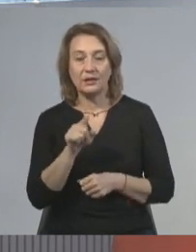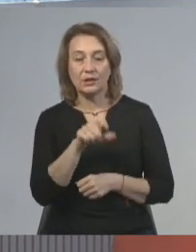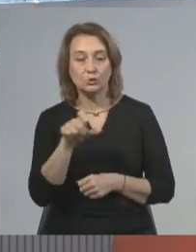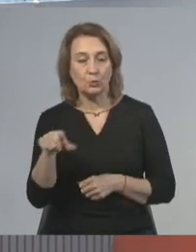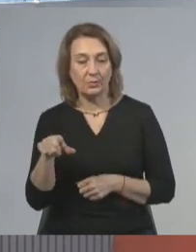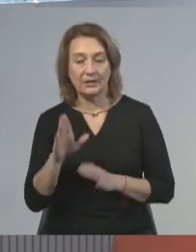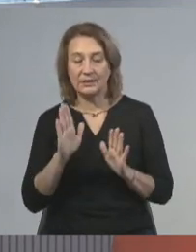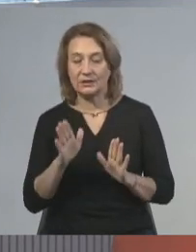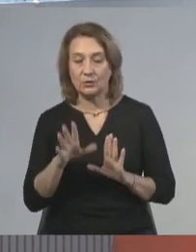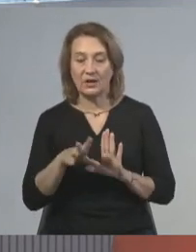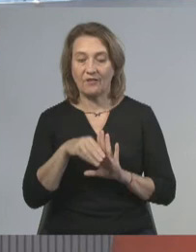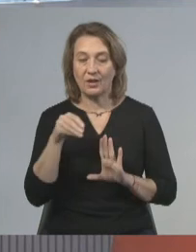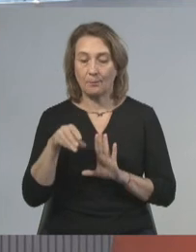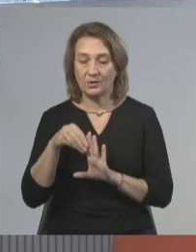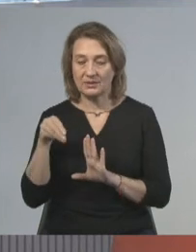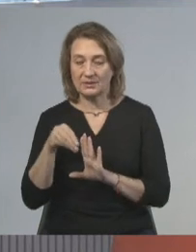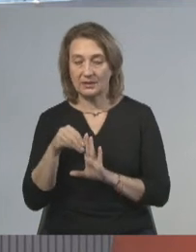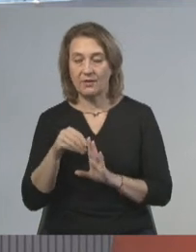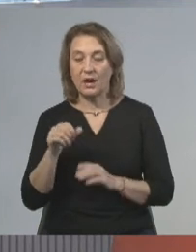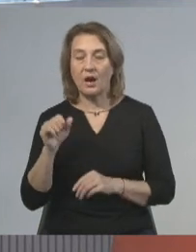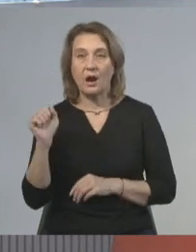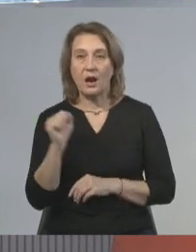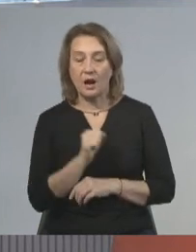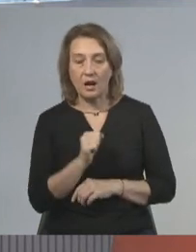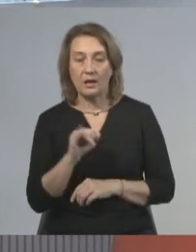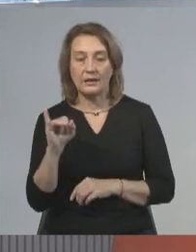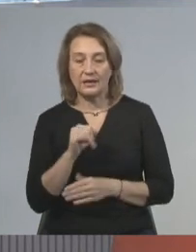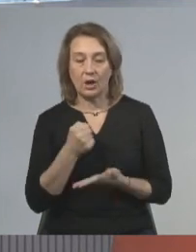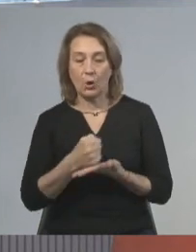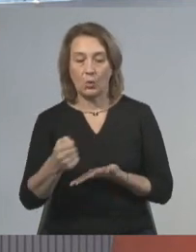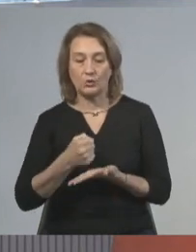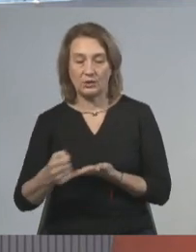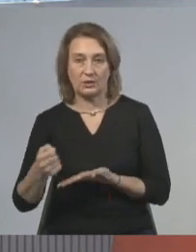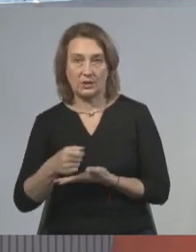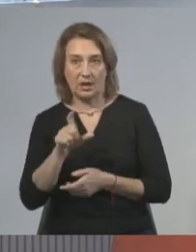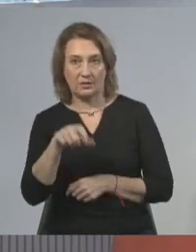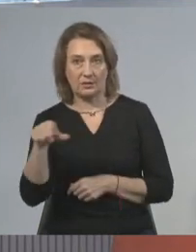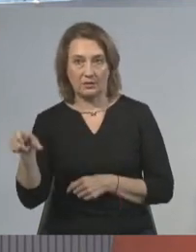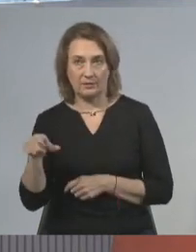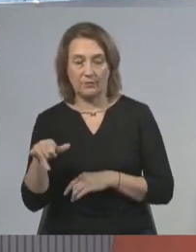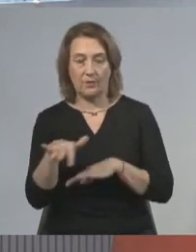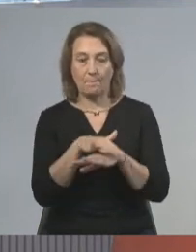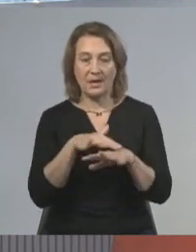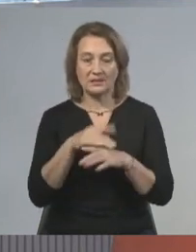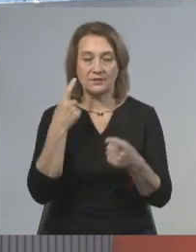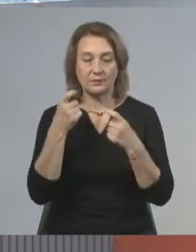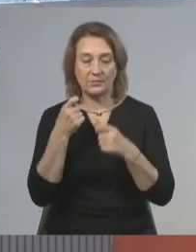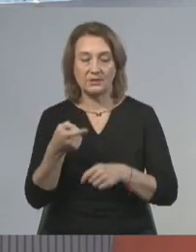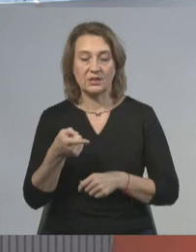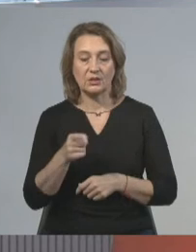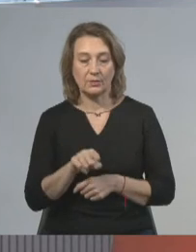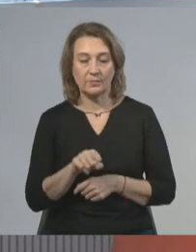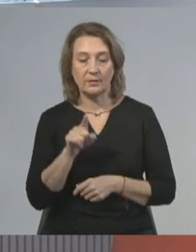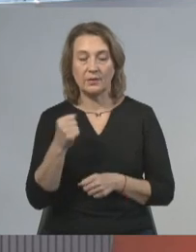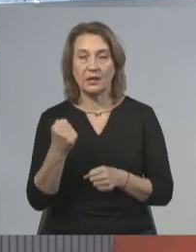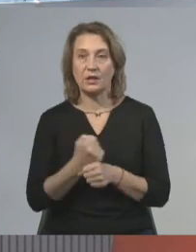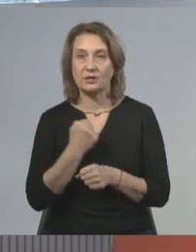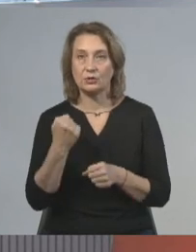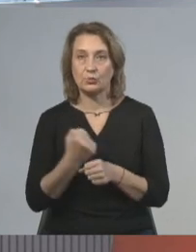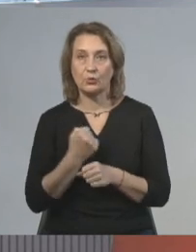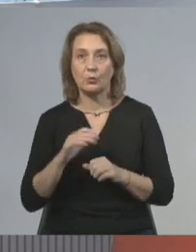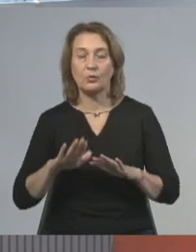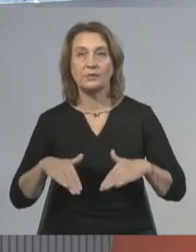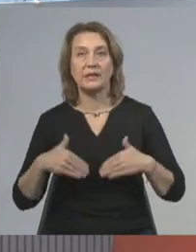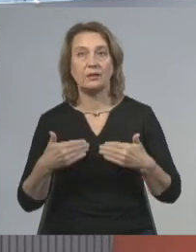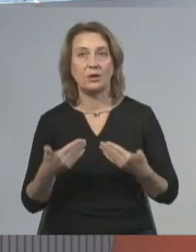and this refers to all subjects not only voters or candidates mass media including so when